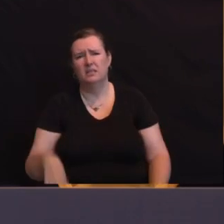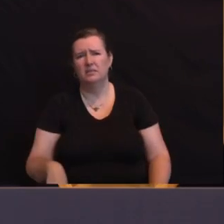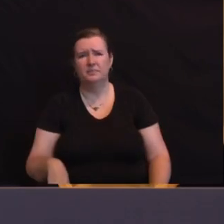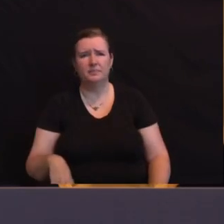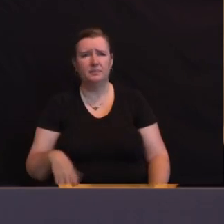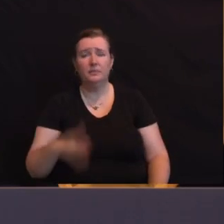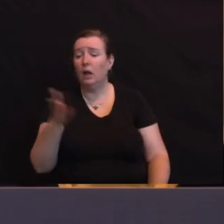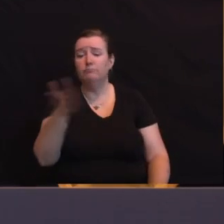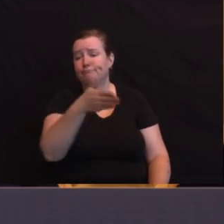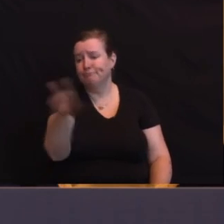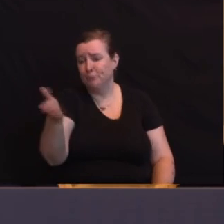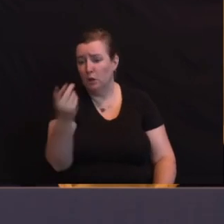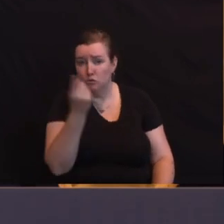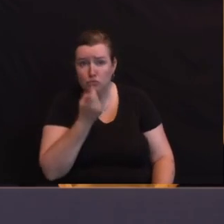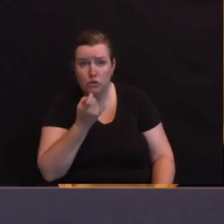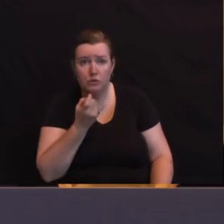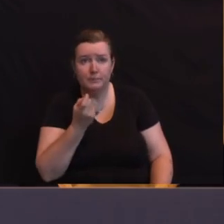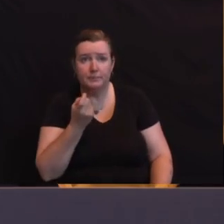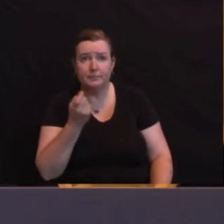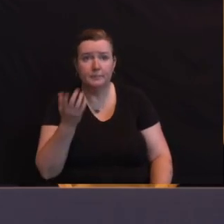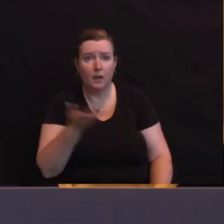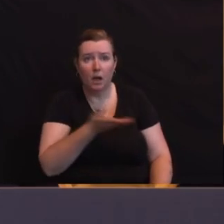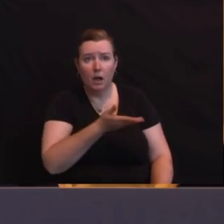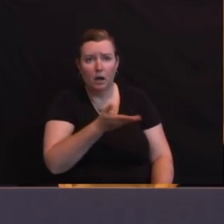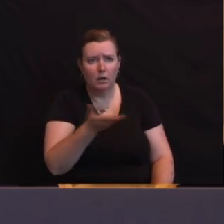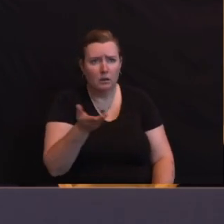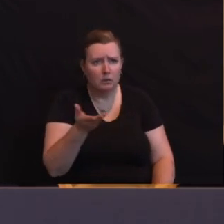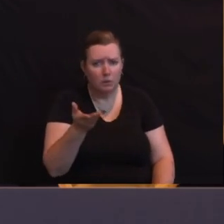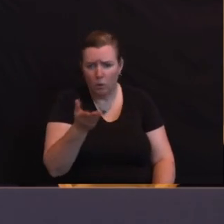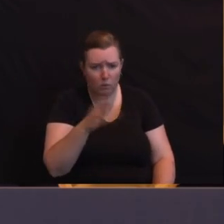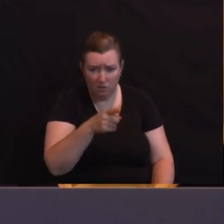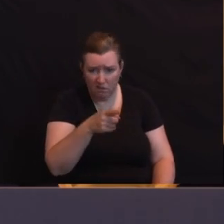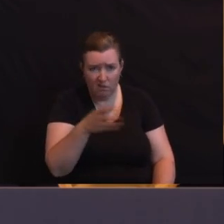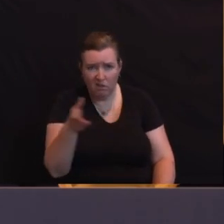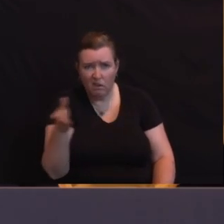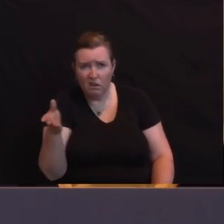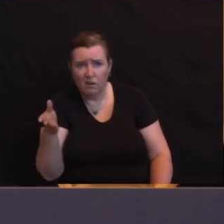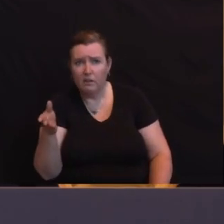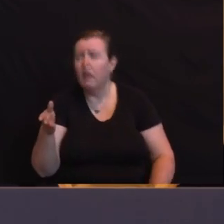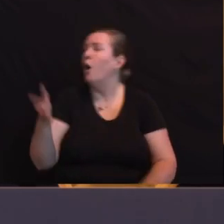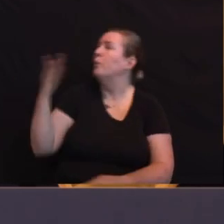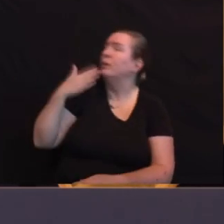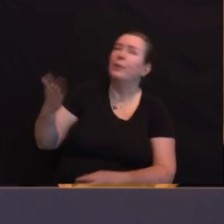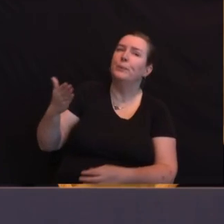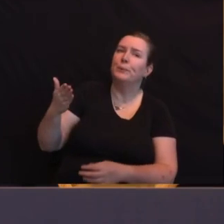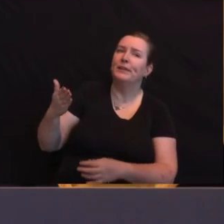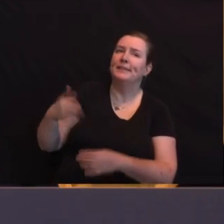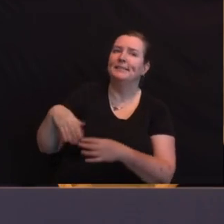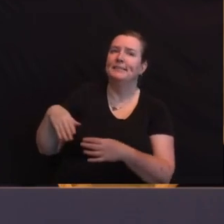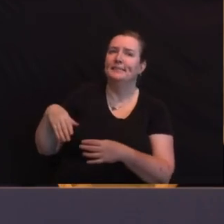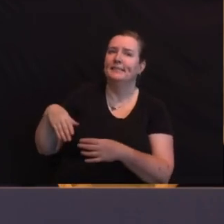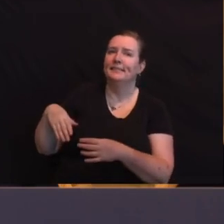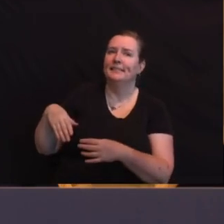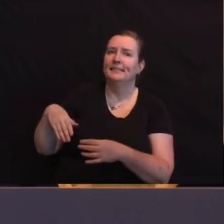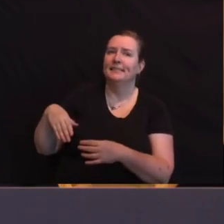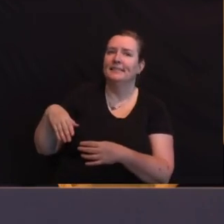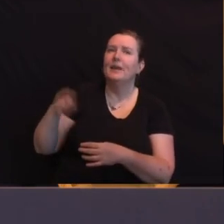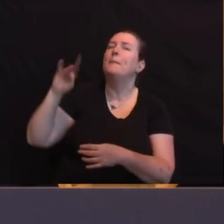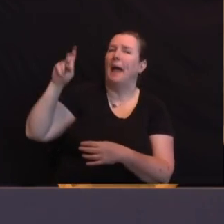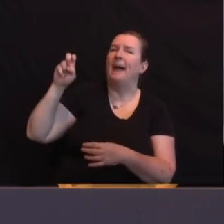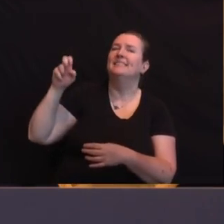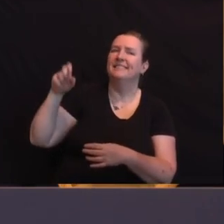And then we'll come back to you, Dave. No, we're good. Thank you. Hey, sir, thanks for having me here. AC Mike Lopez from Miami City. I could